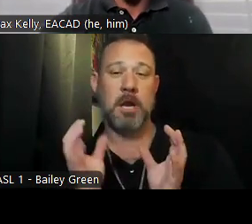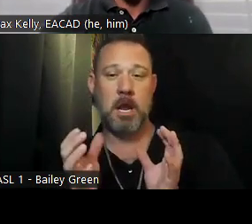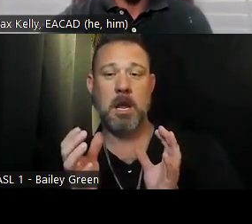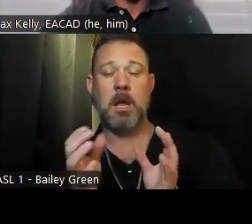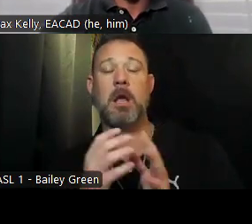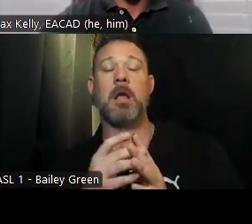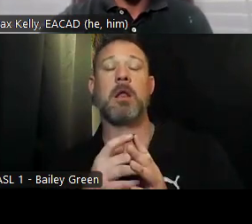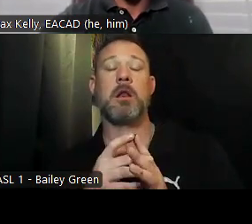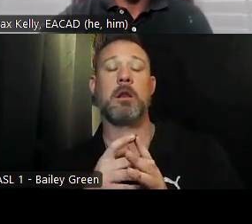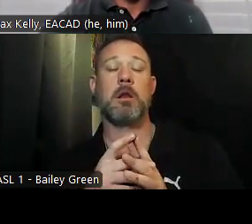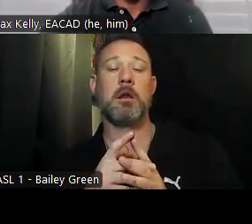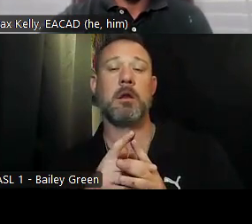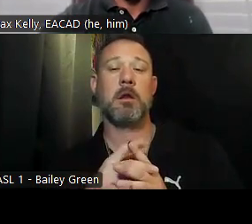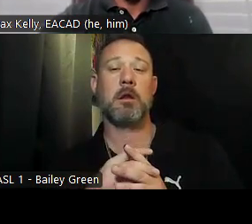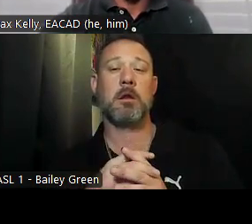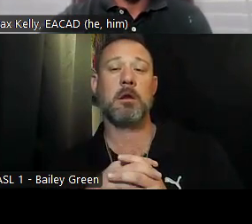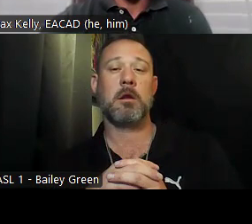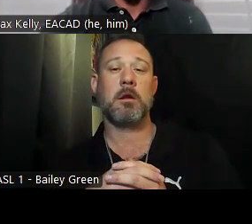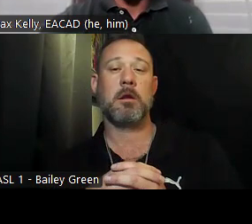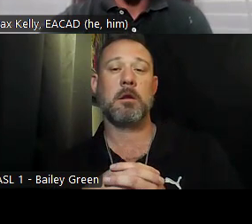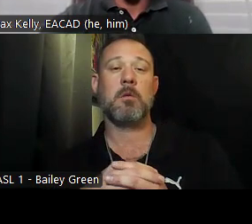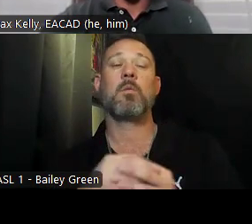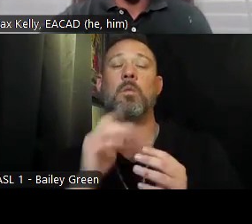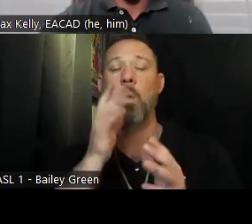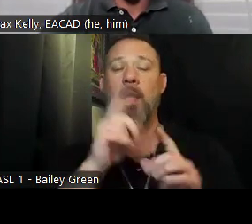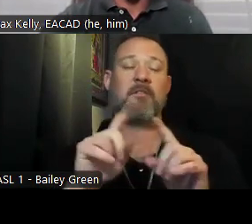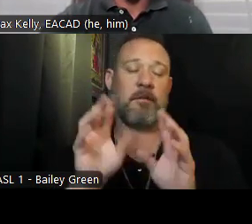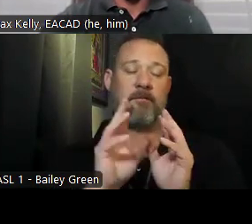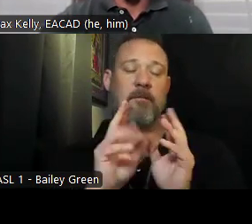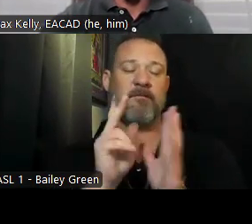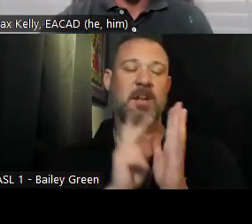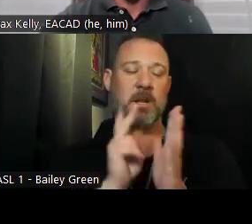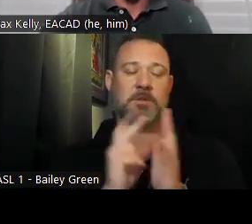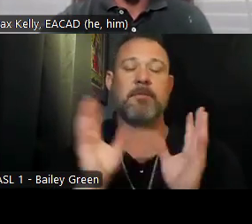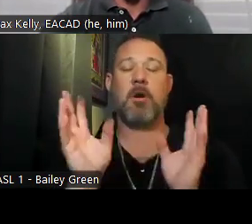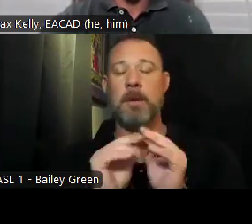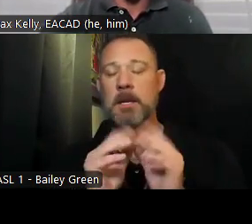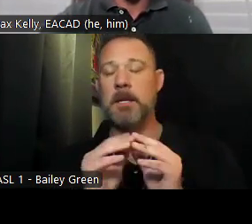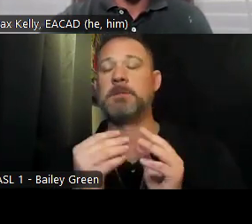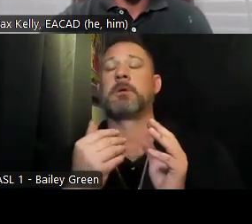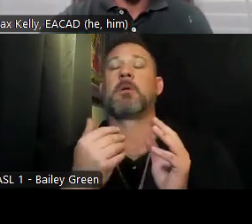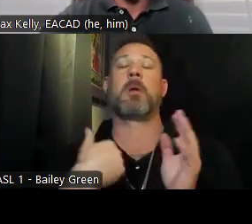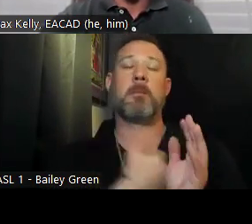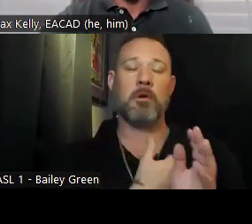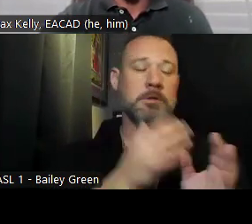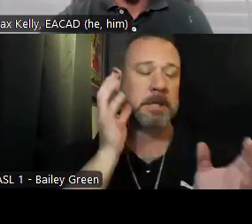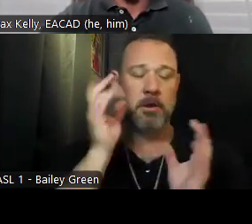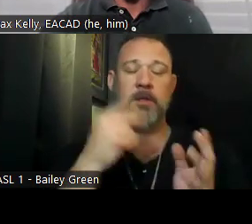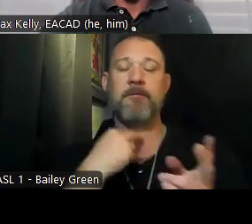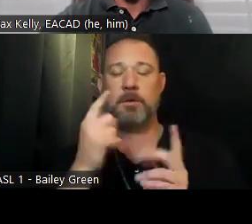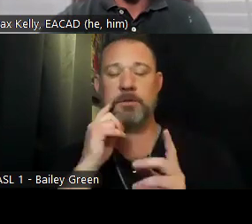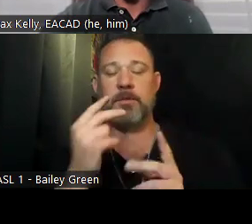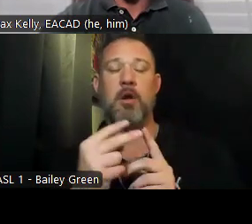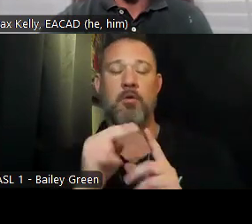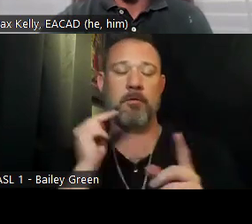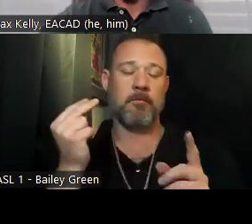going to be putting up, video clips of our meetings of the members and hearing from their voices, their reflections.